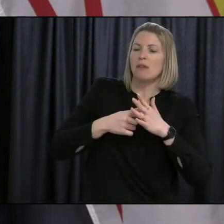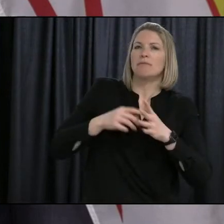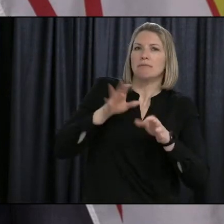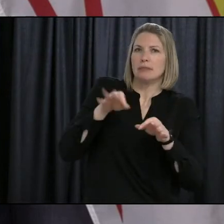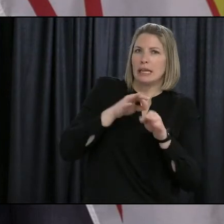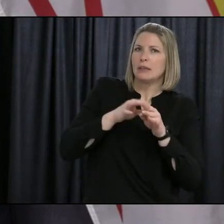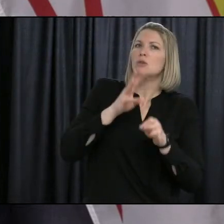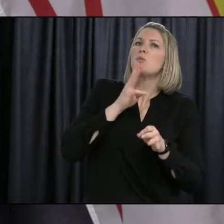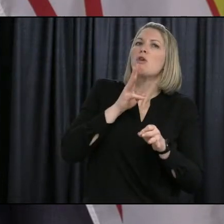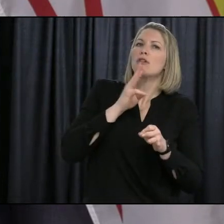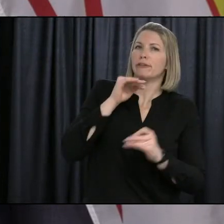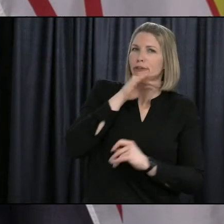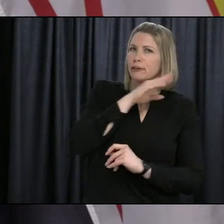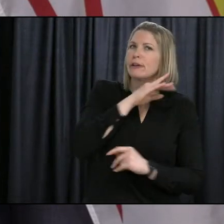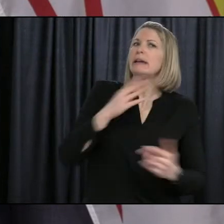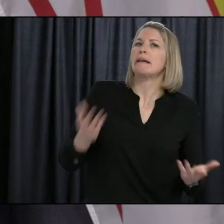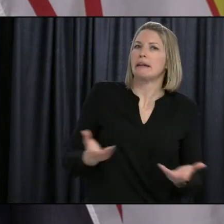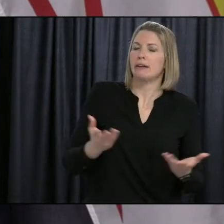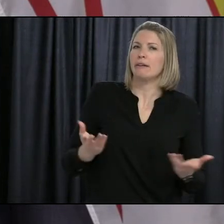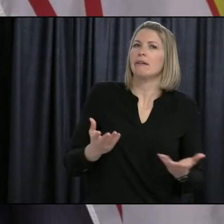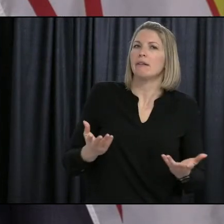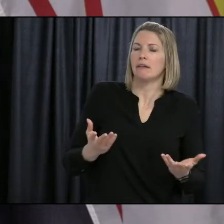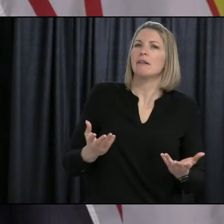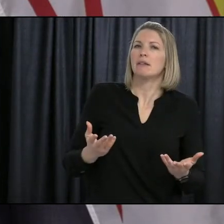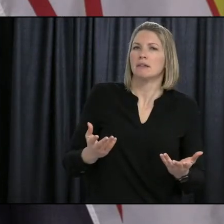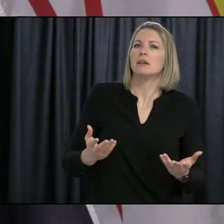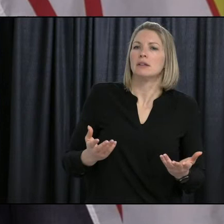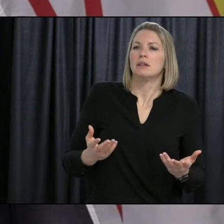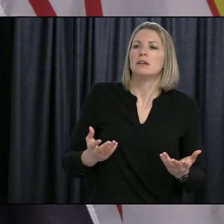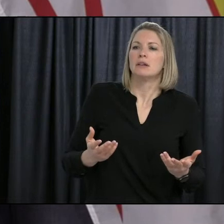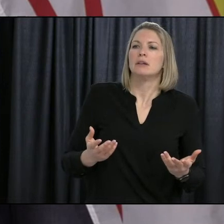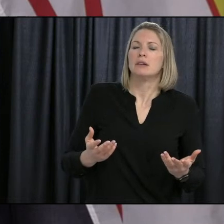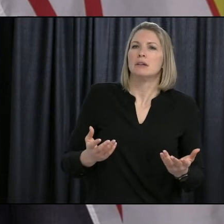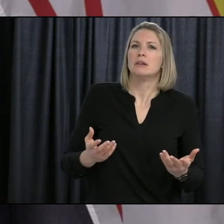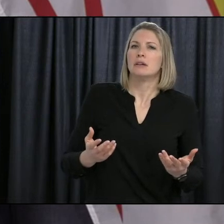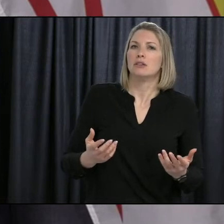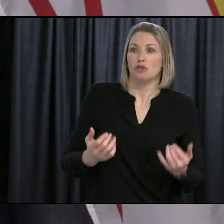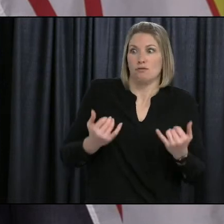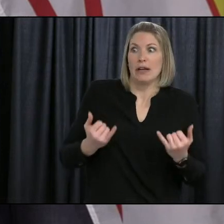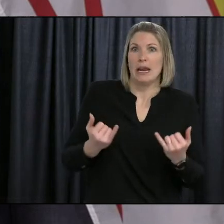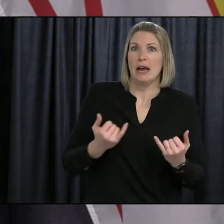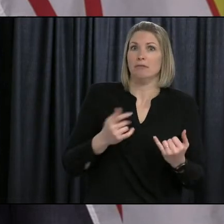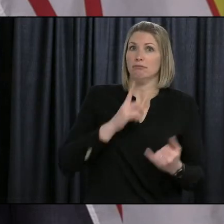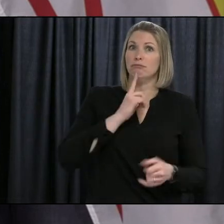so there are some considerations. So for right now, we're starting some initial